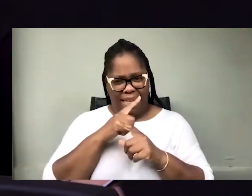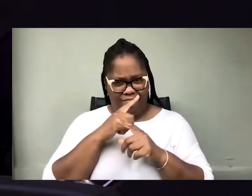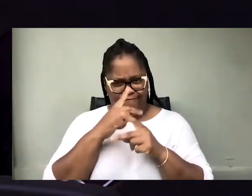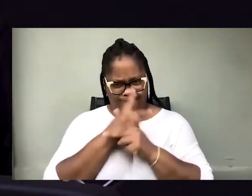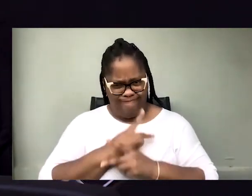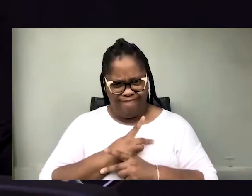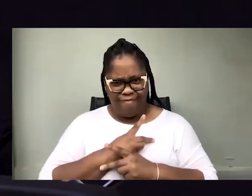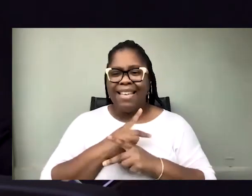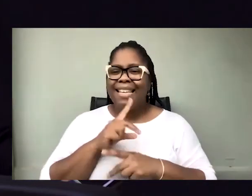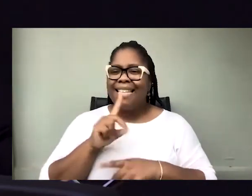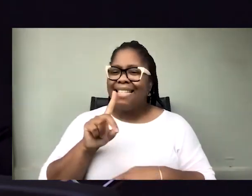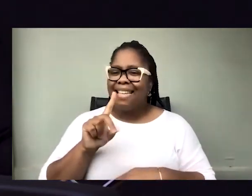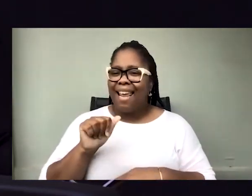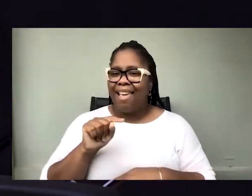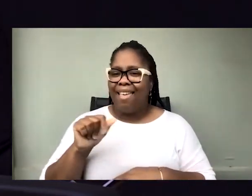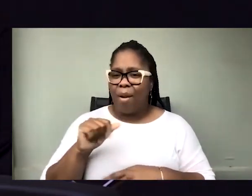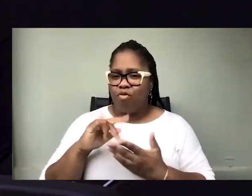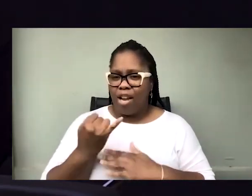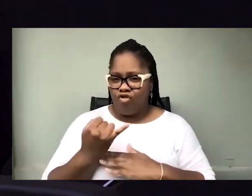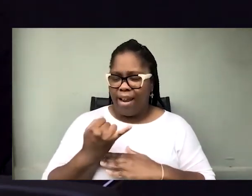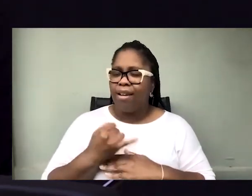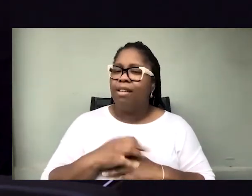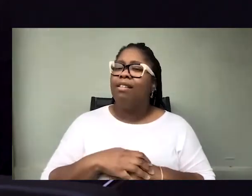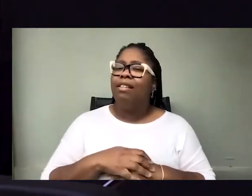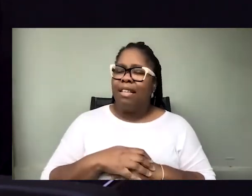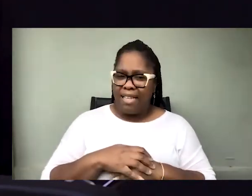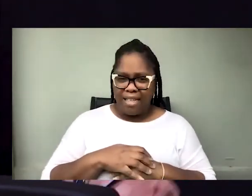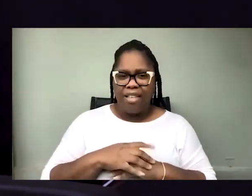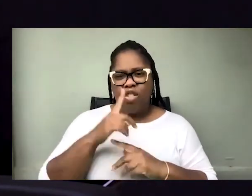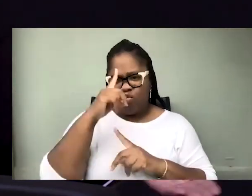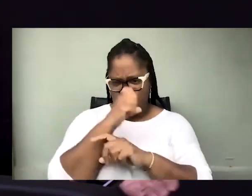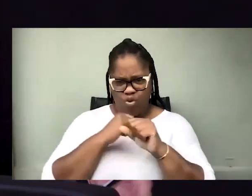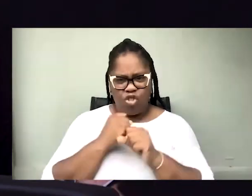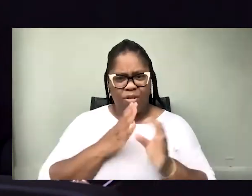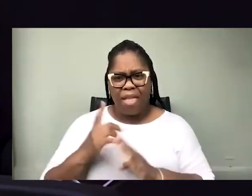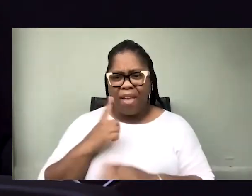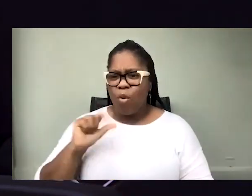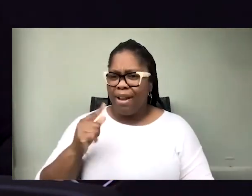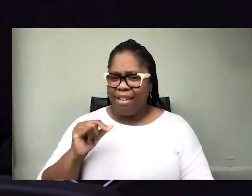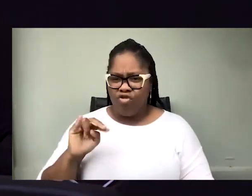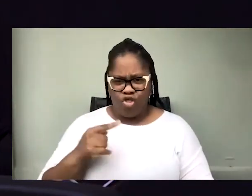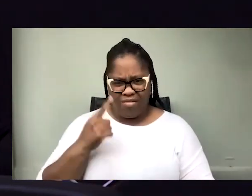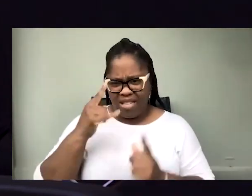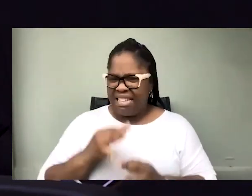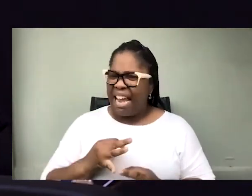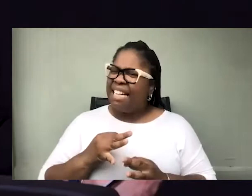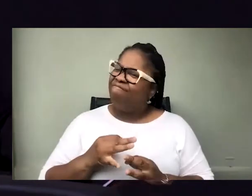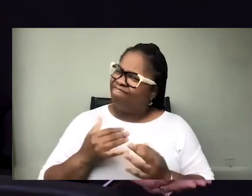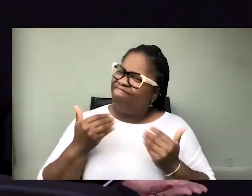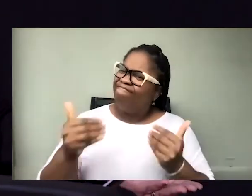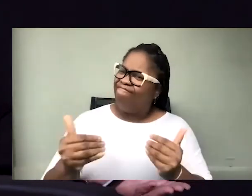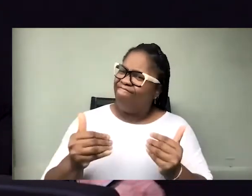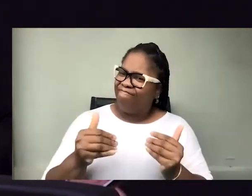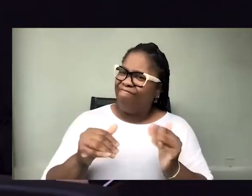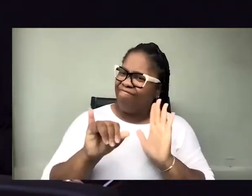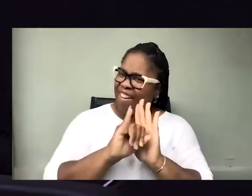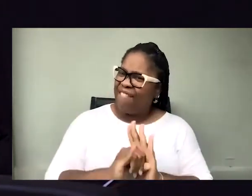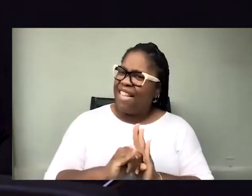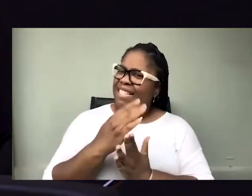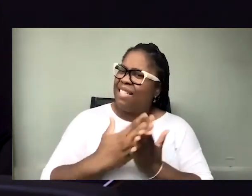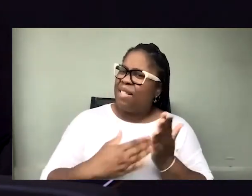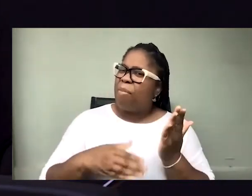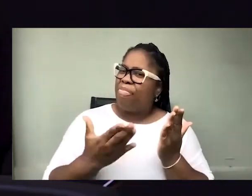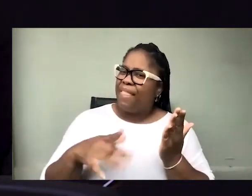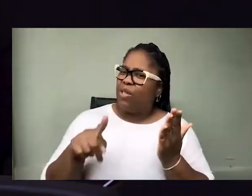County Strategic Plan for Aging, the leadership circle came together and said, hey, let's start to identify some needs that we can tackle now.